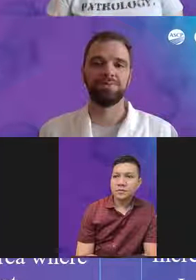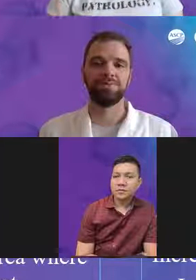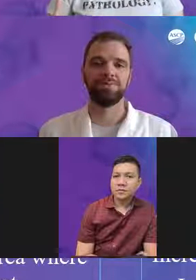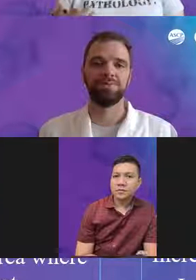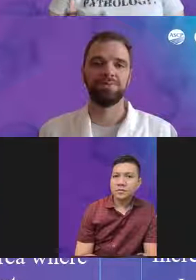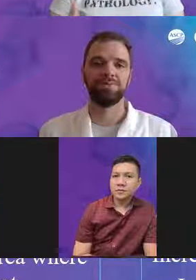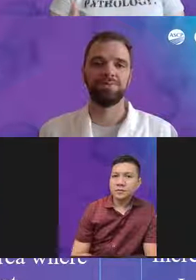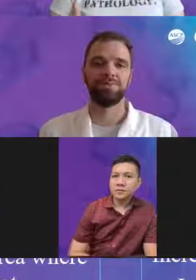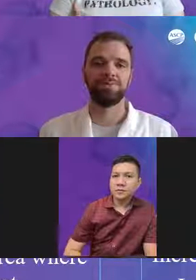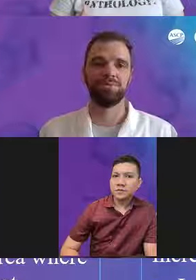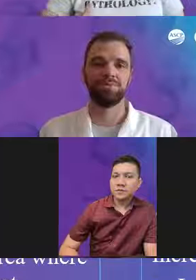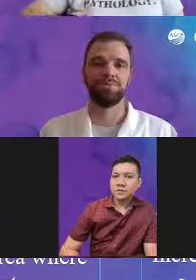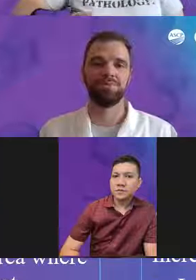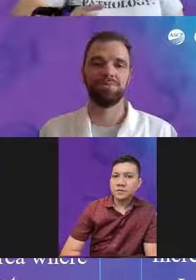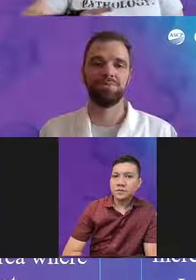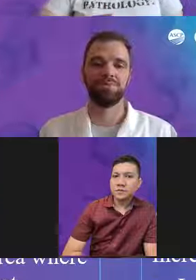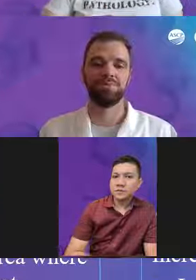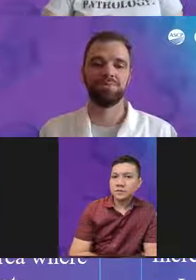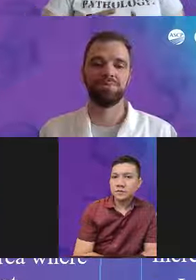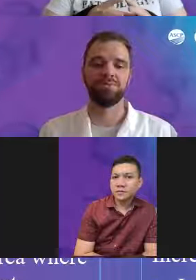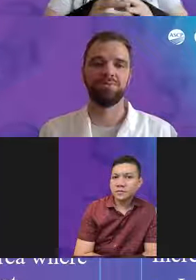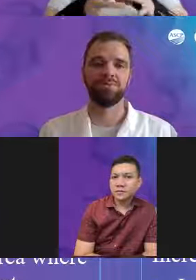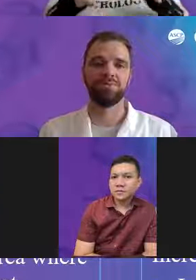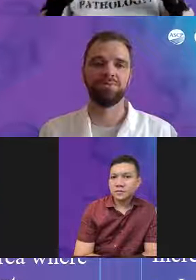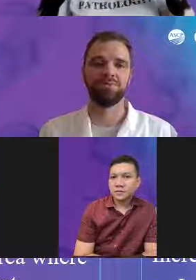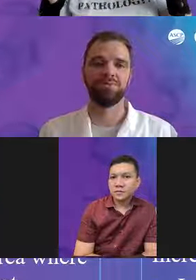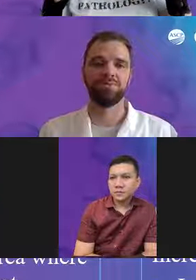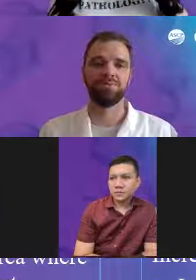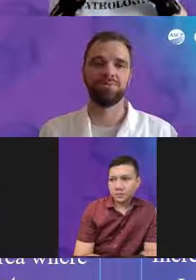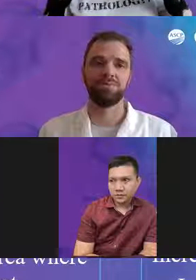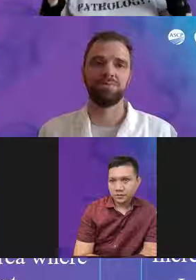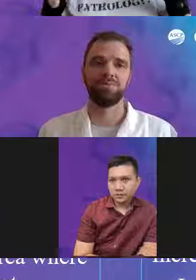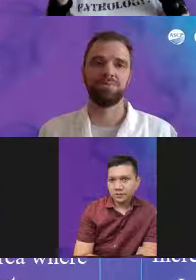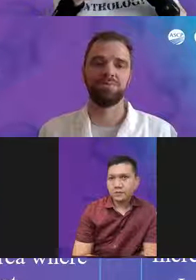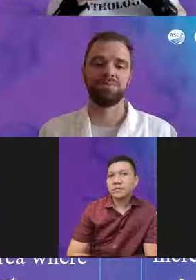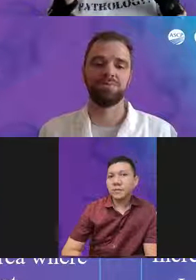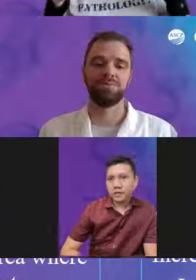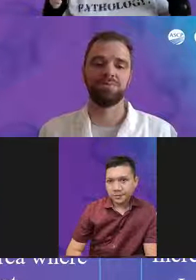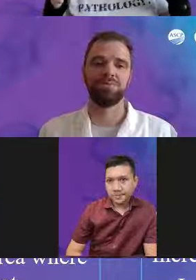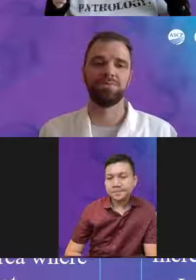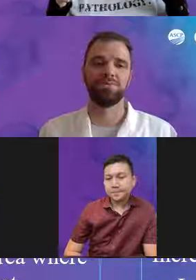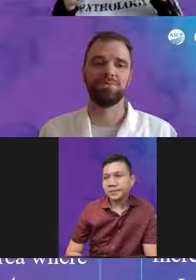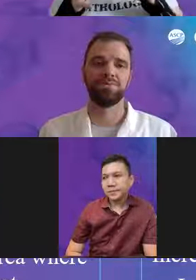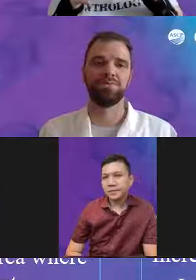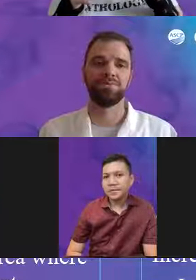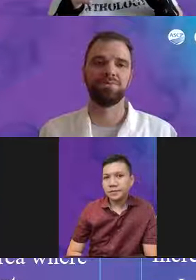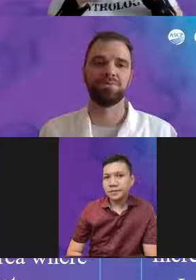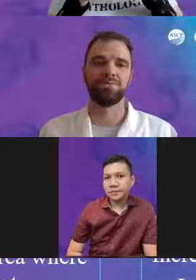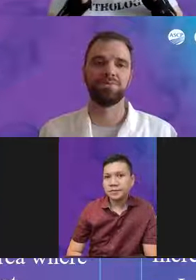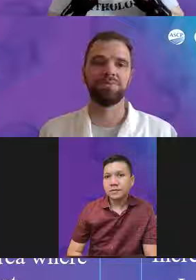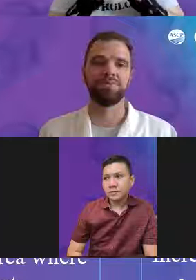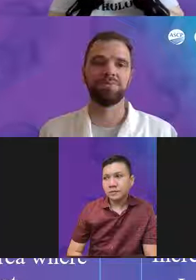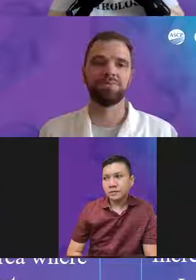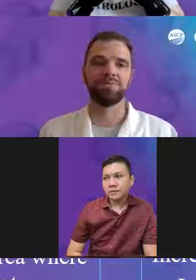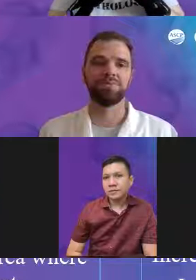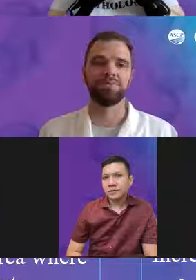iron deficiency, we end up seeing this greater central pallor, like Carlo was talking about, that we don't always